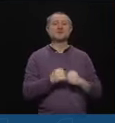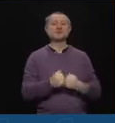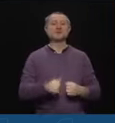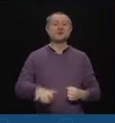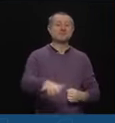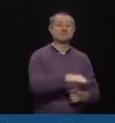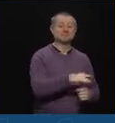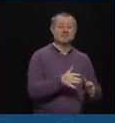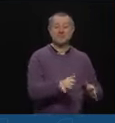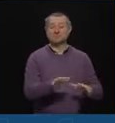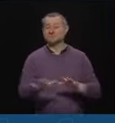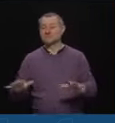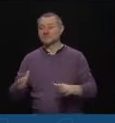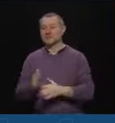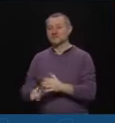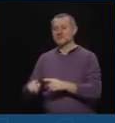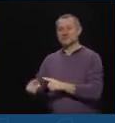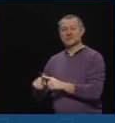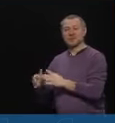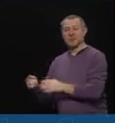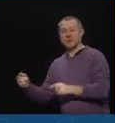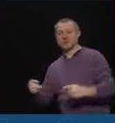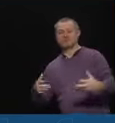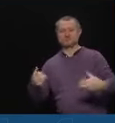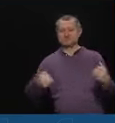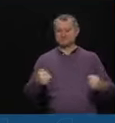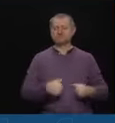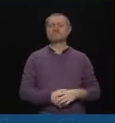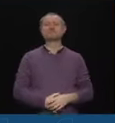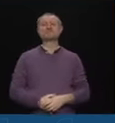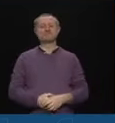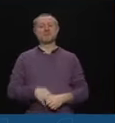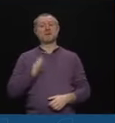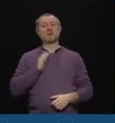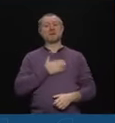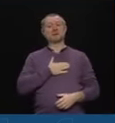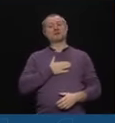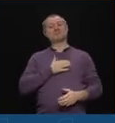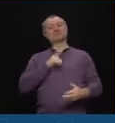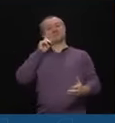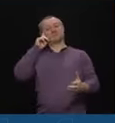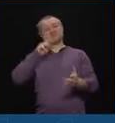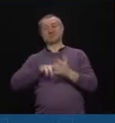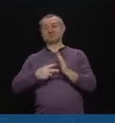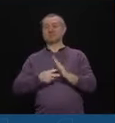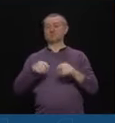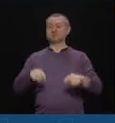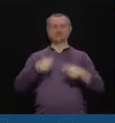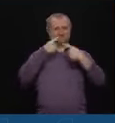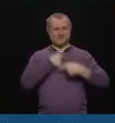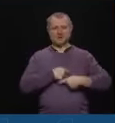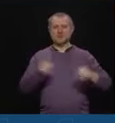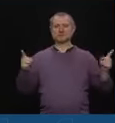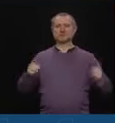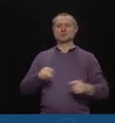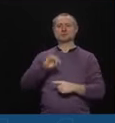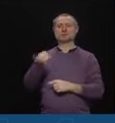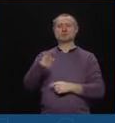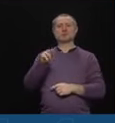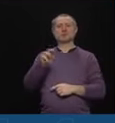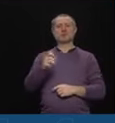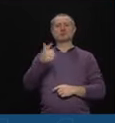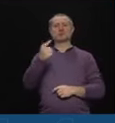intent to even make a proclamation for June 21st for every year moving forward in this